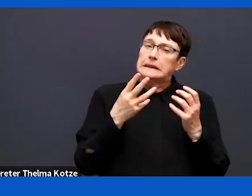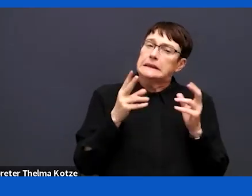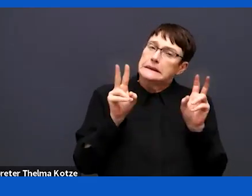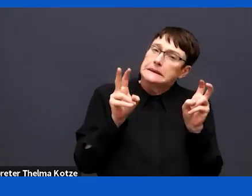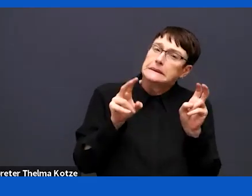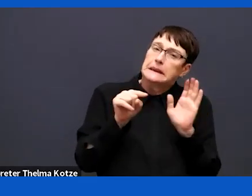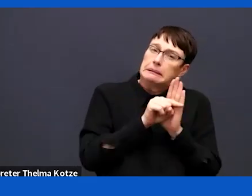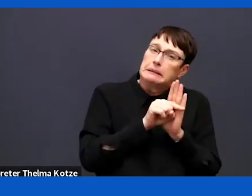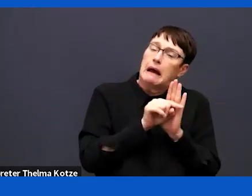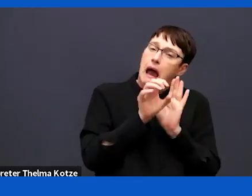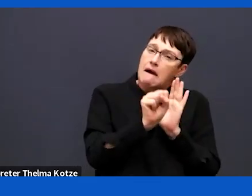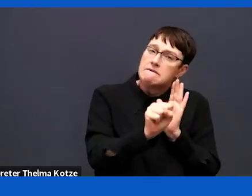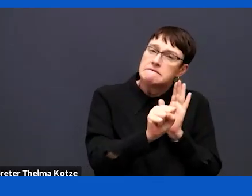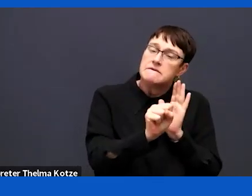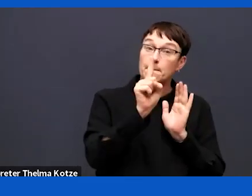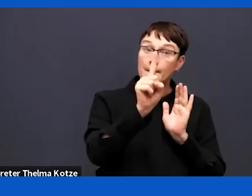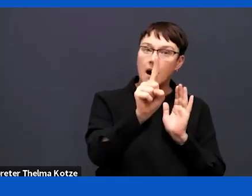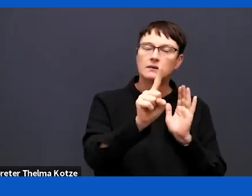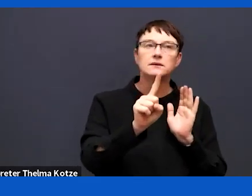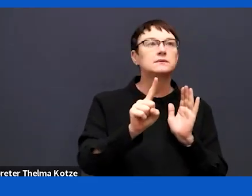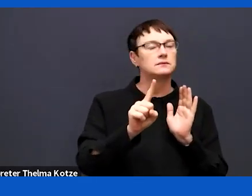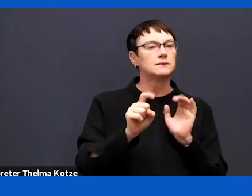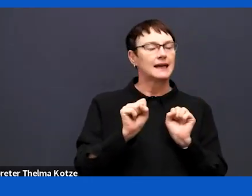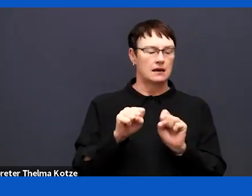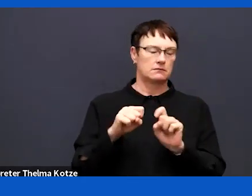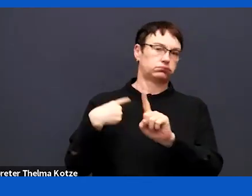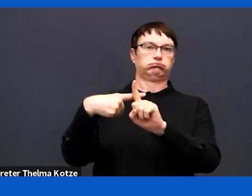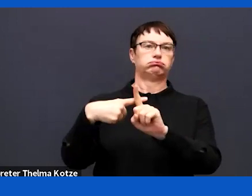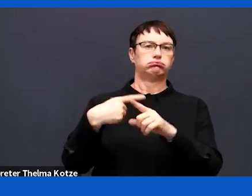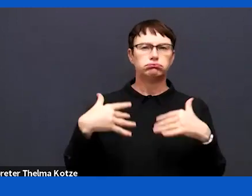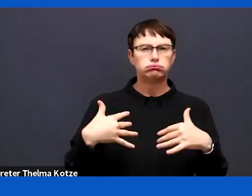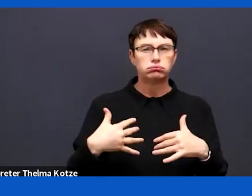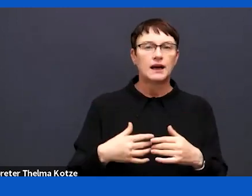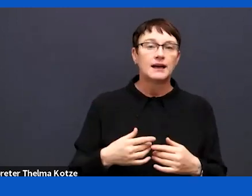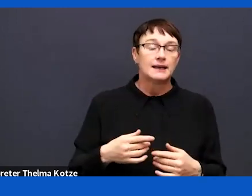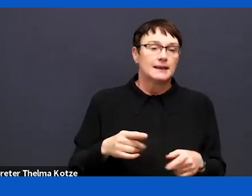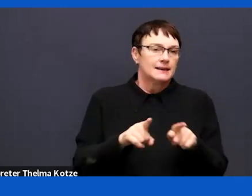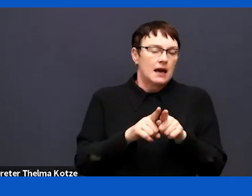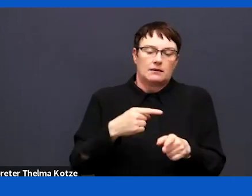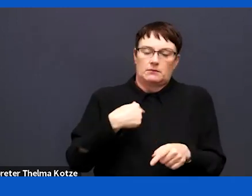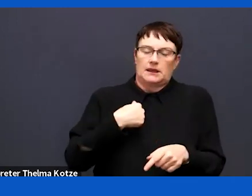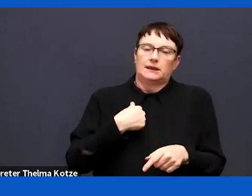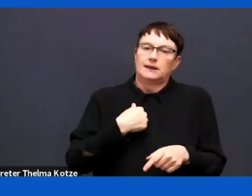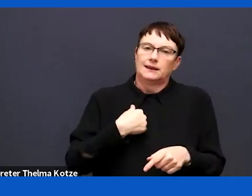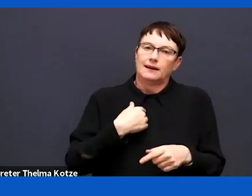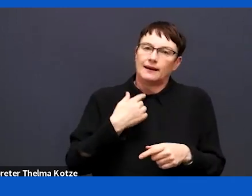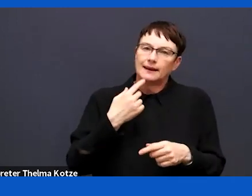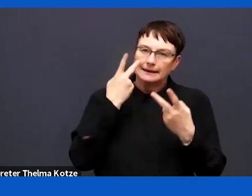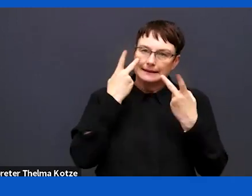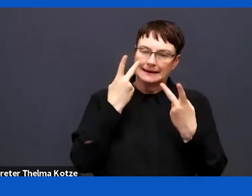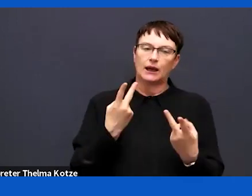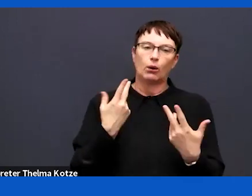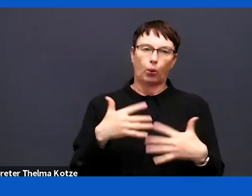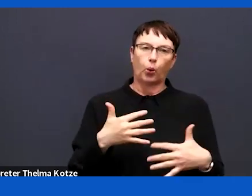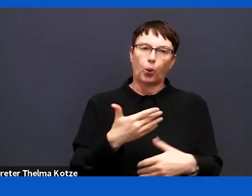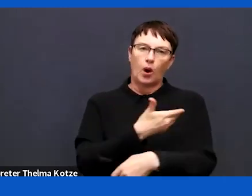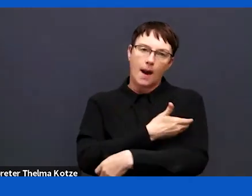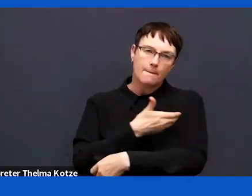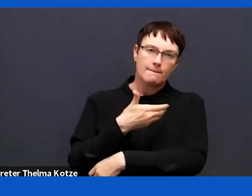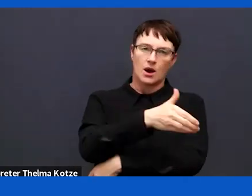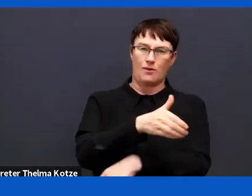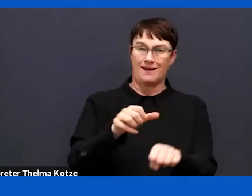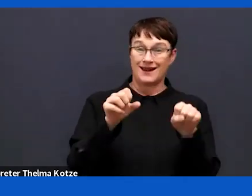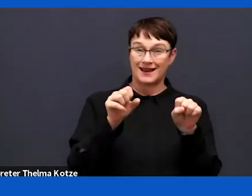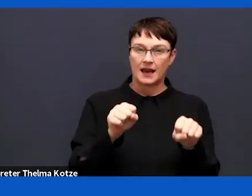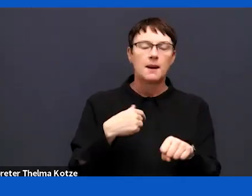Something to, like my favorite example of that I've seen and heard a little bit of talk about